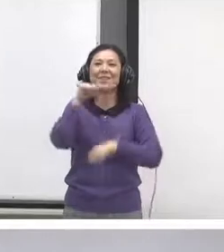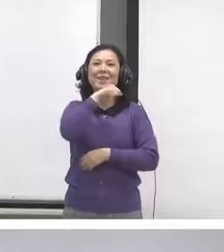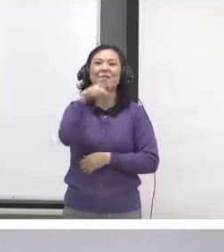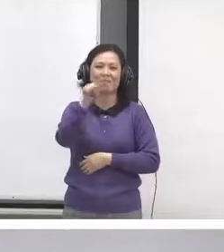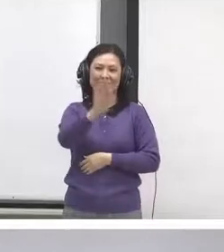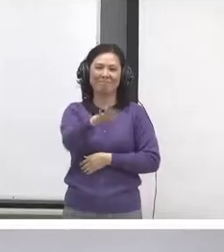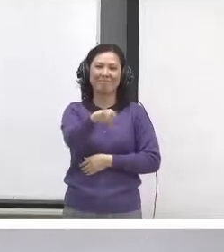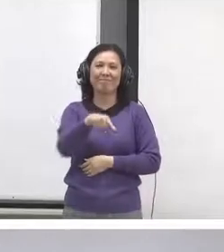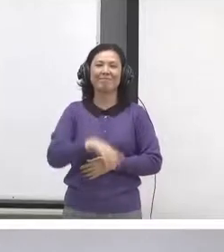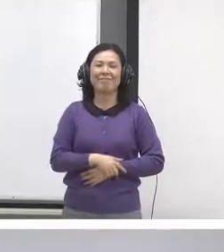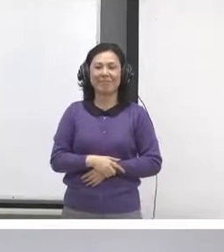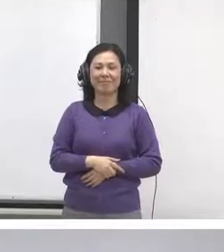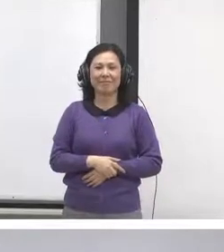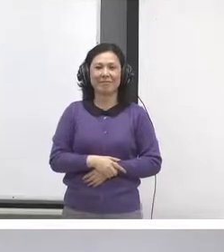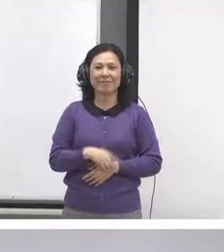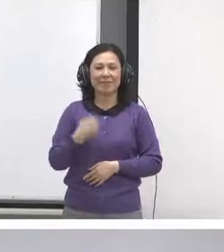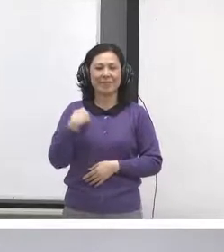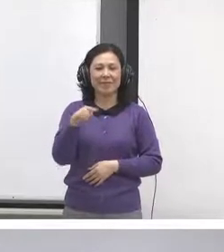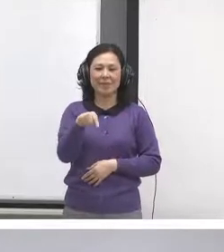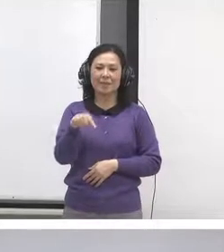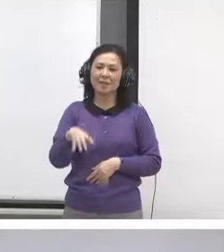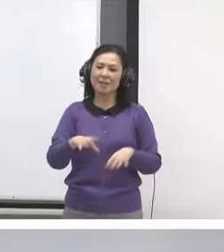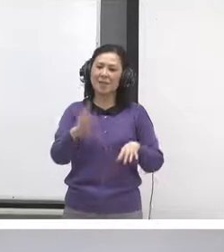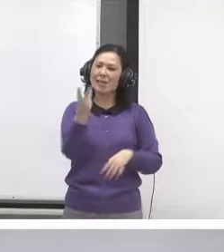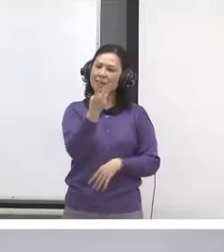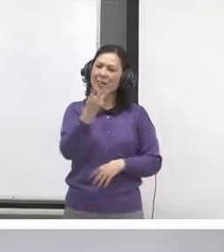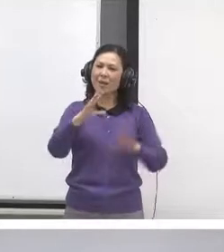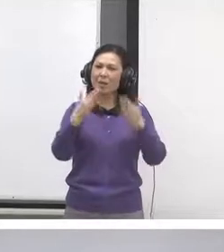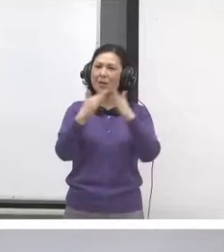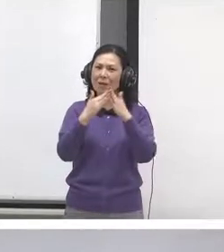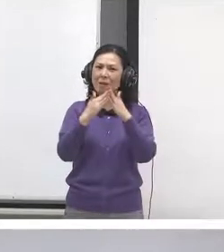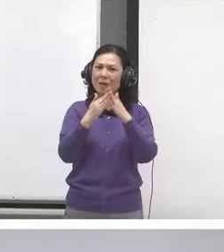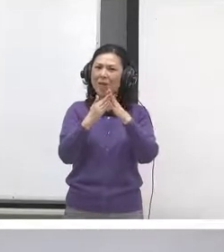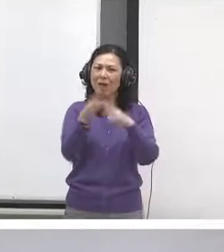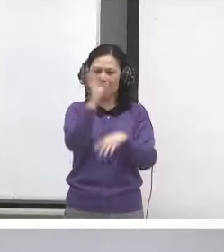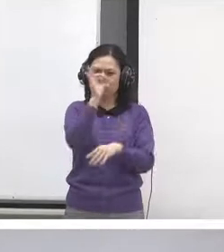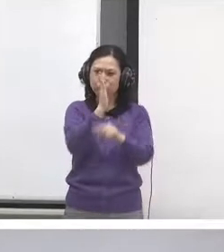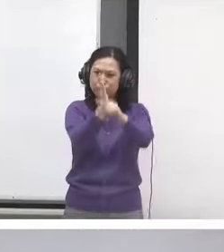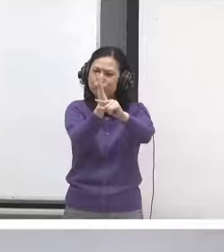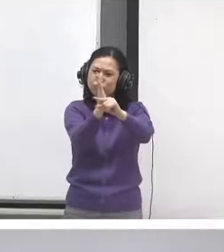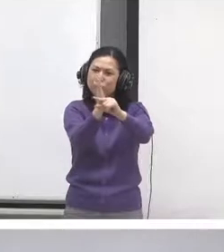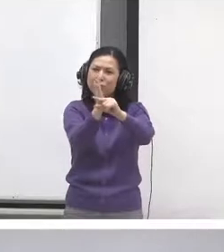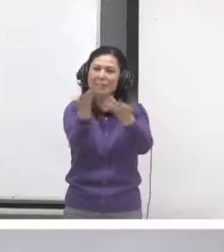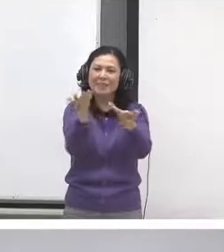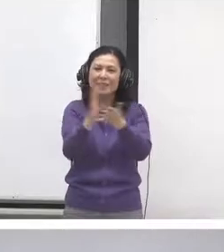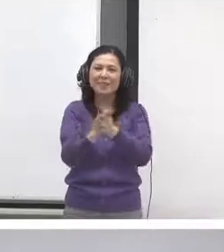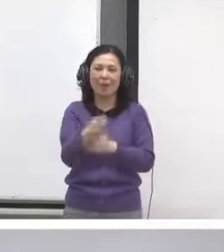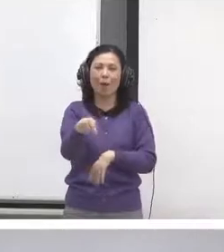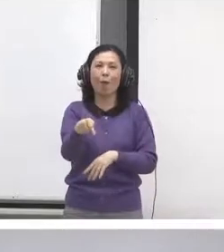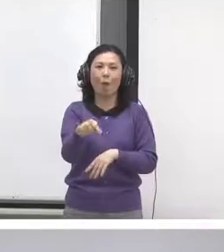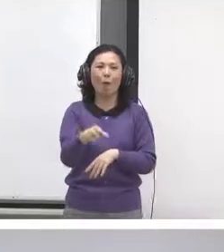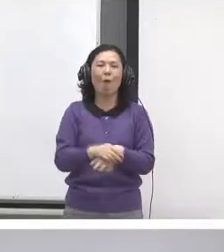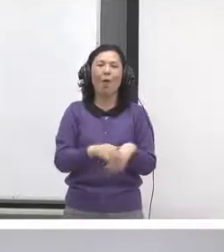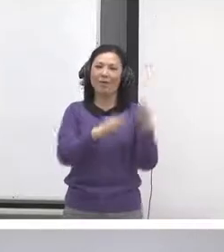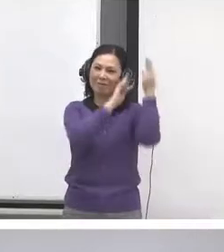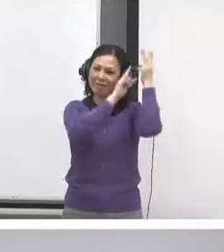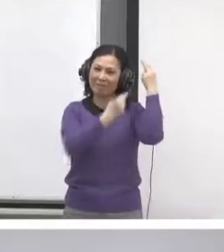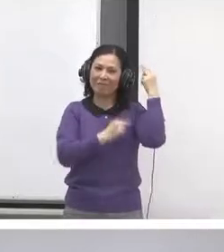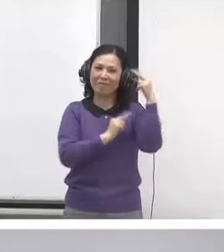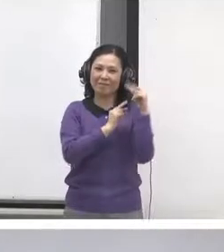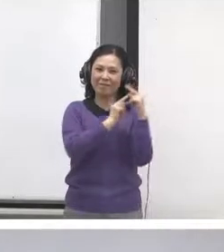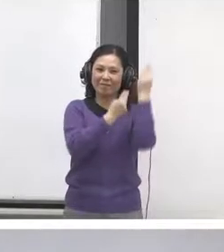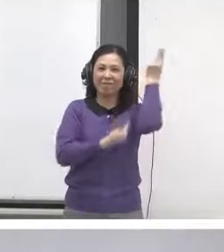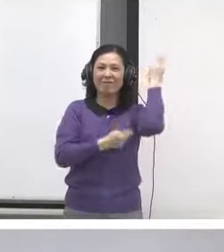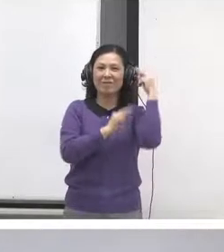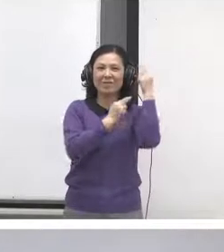of three countries, which should be Okinawa. But this is totally a mistake, you